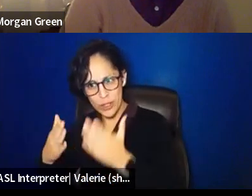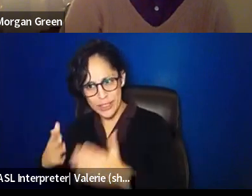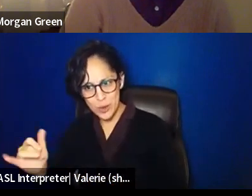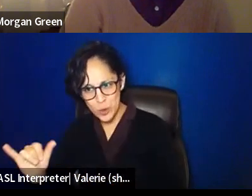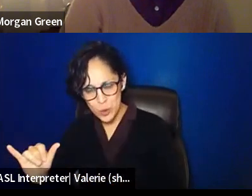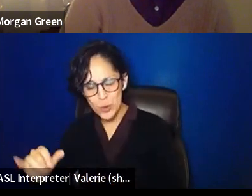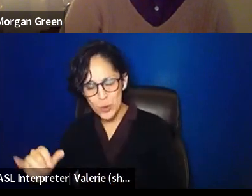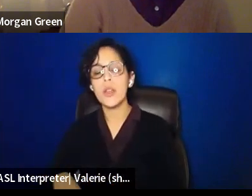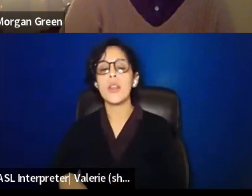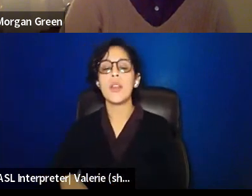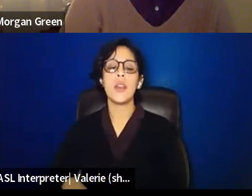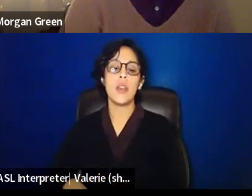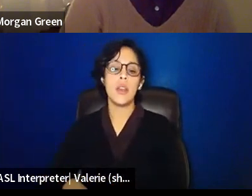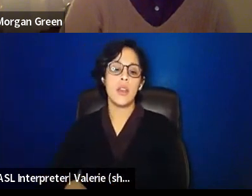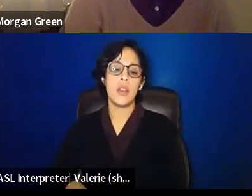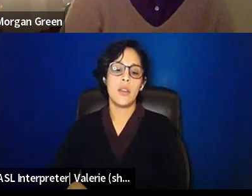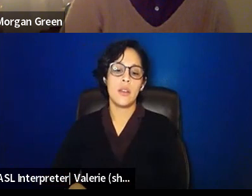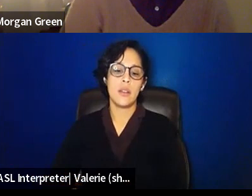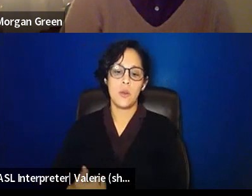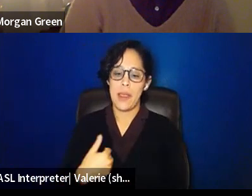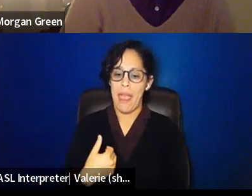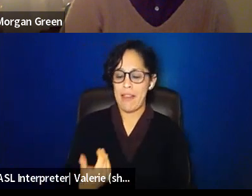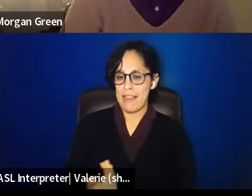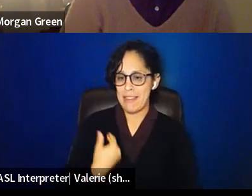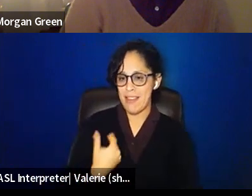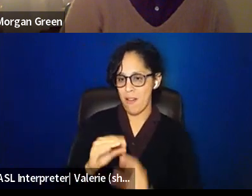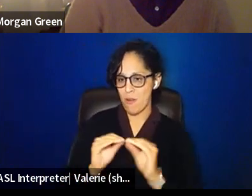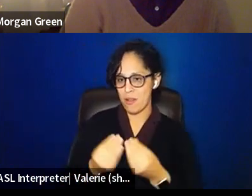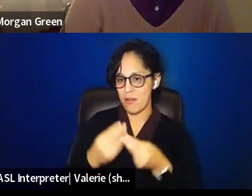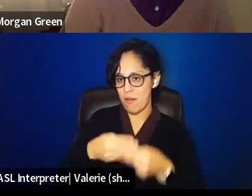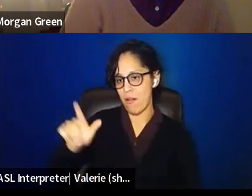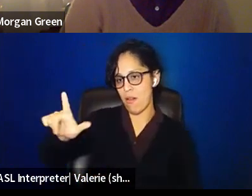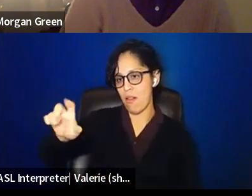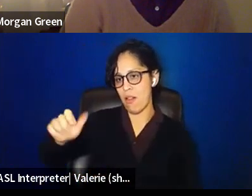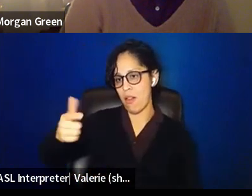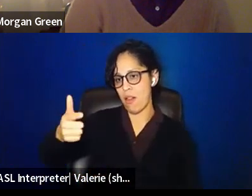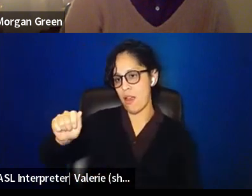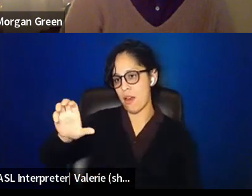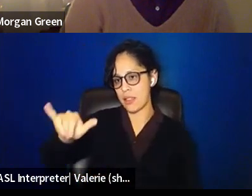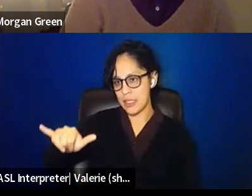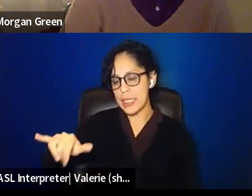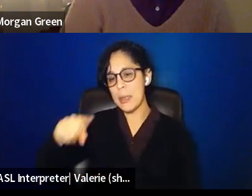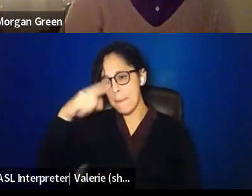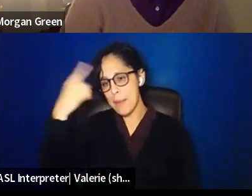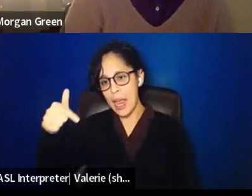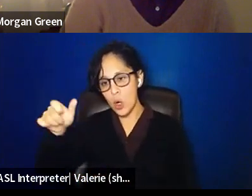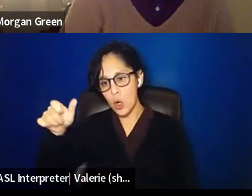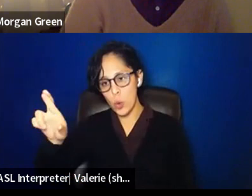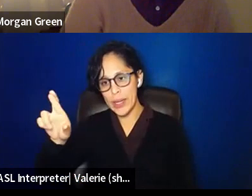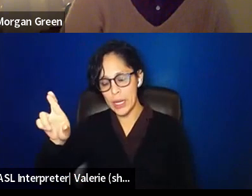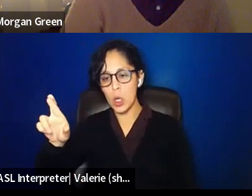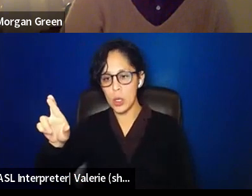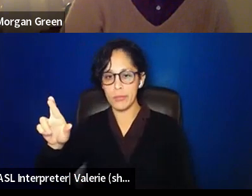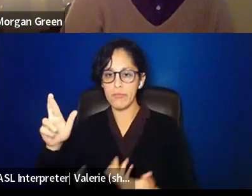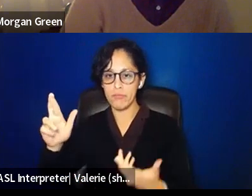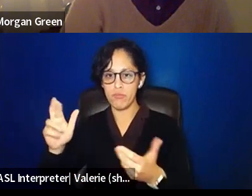There's a relatively younger organization called Legacy. It's a Black queer production company collective. And, you